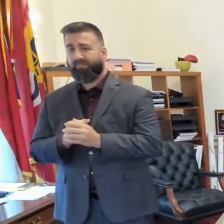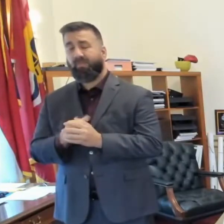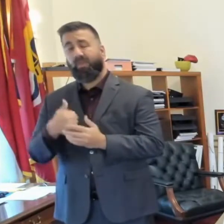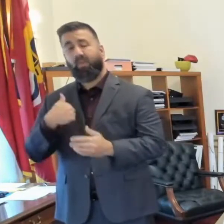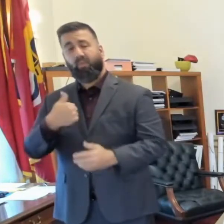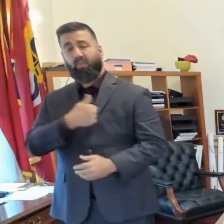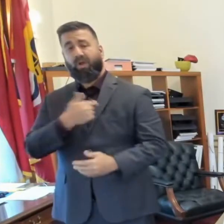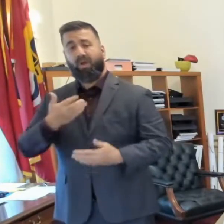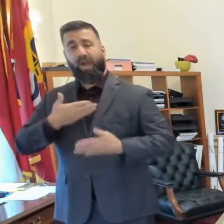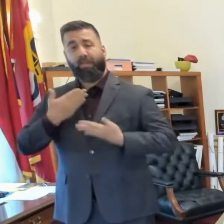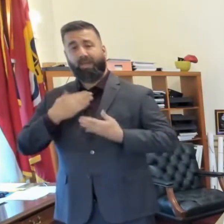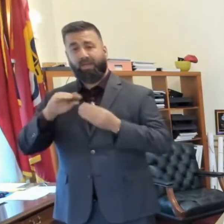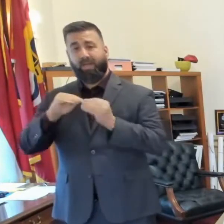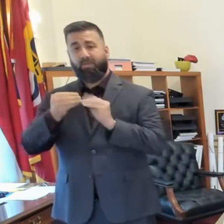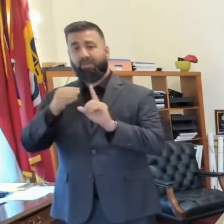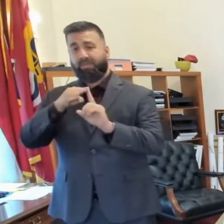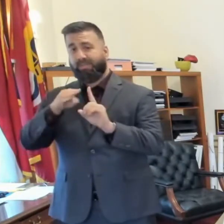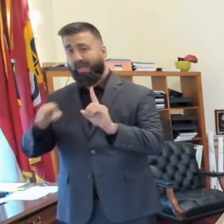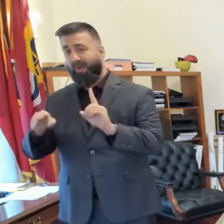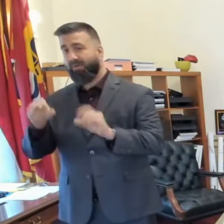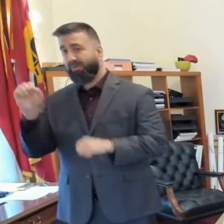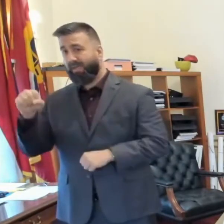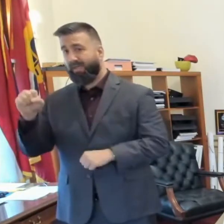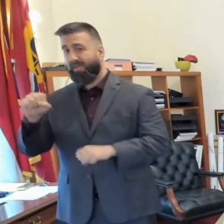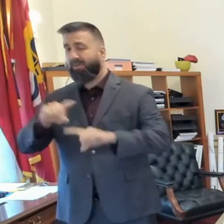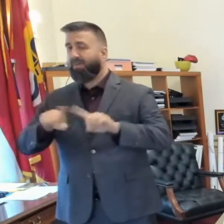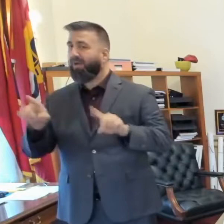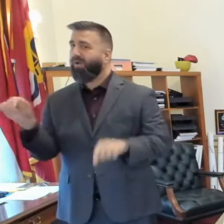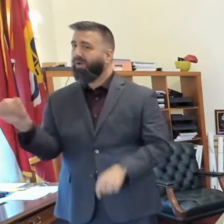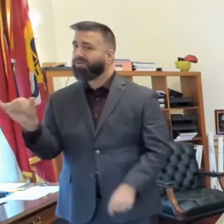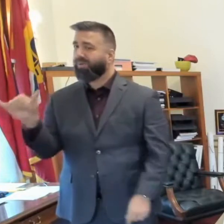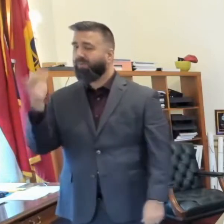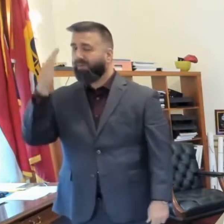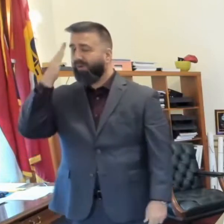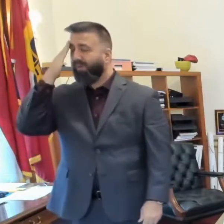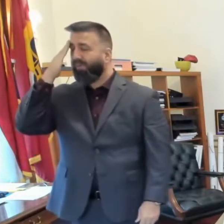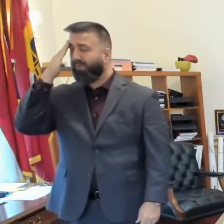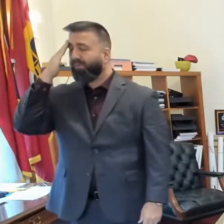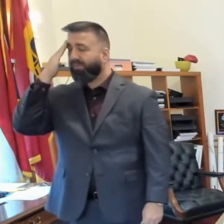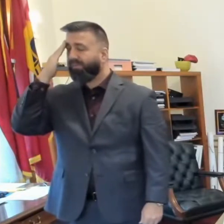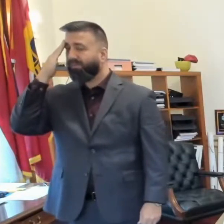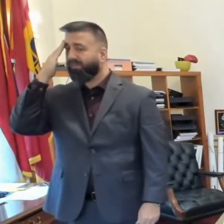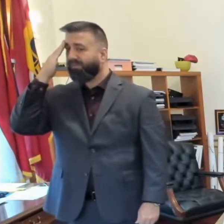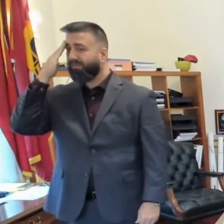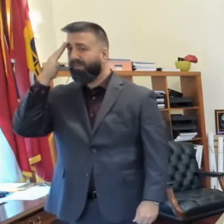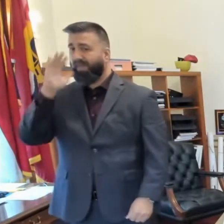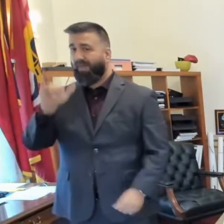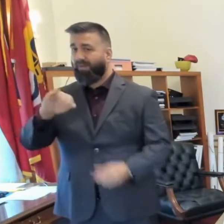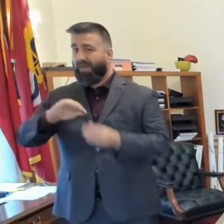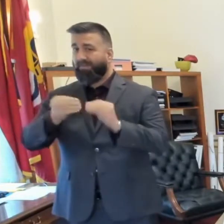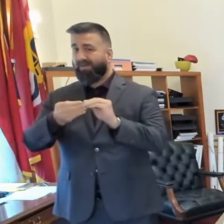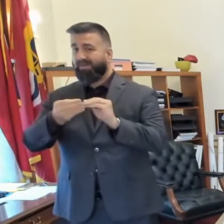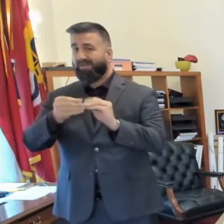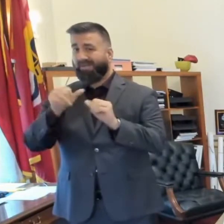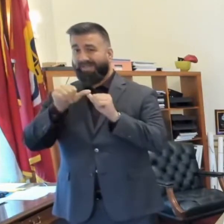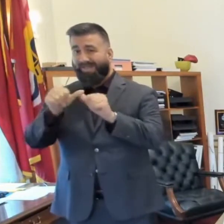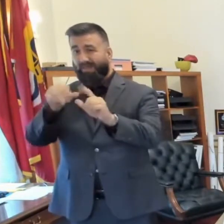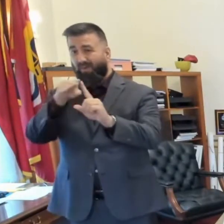happy these numbers are down, but we also know that that those numbers may not hold